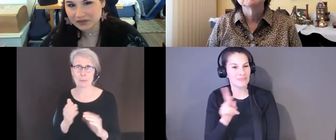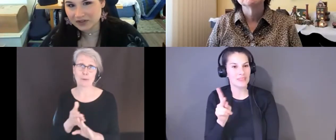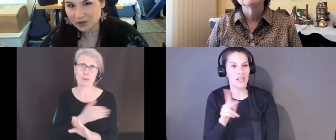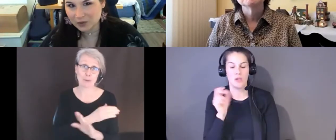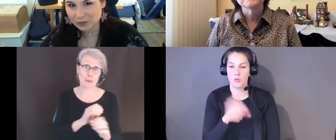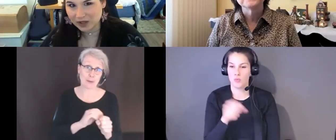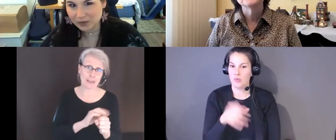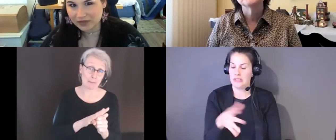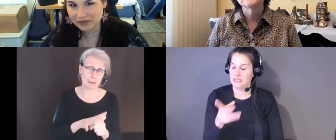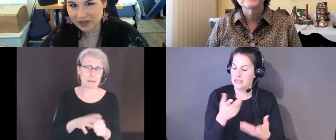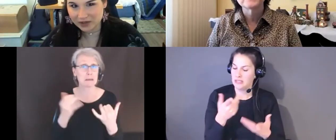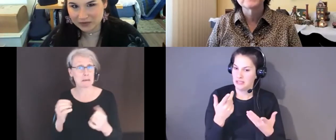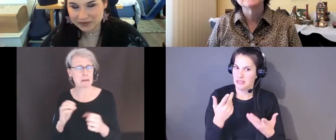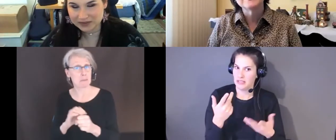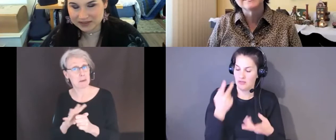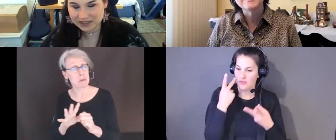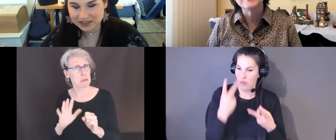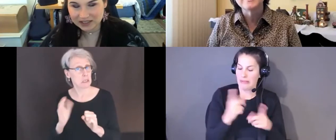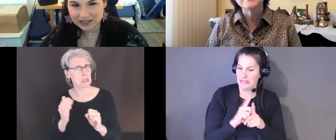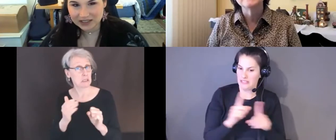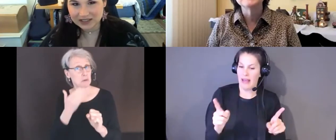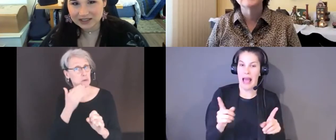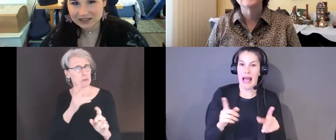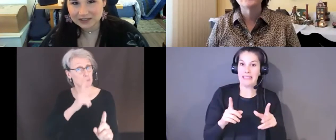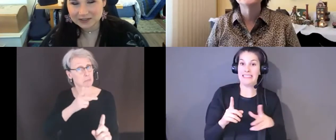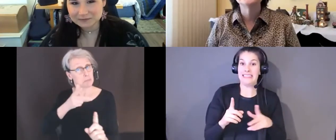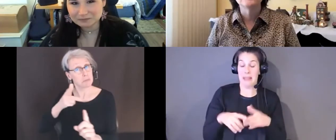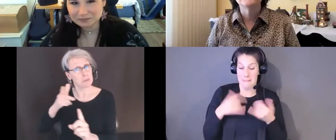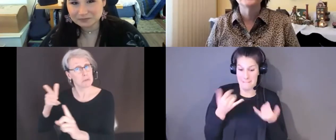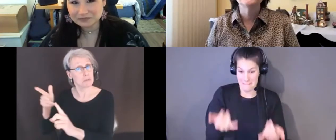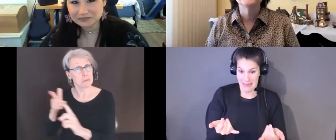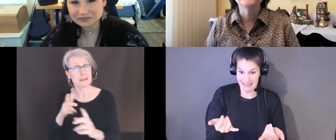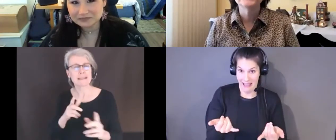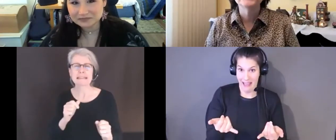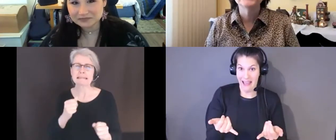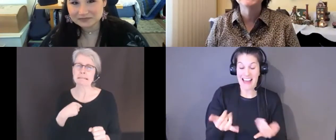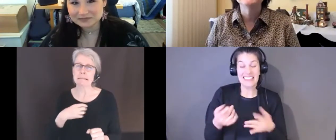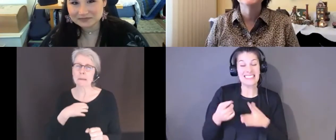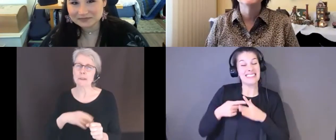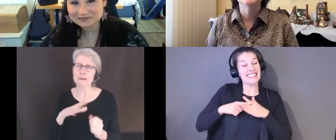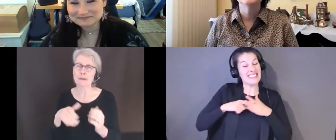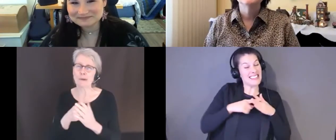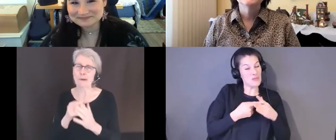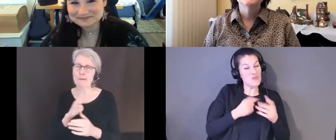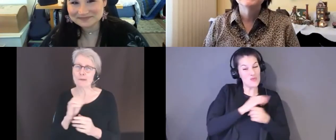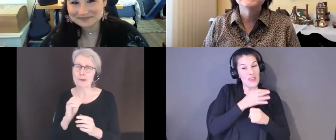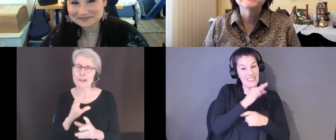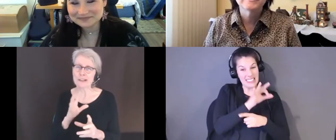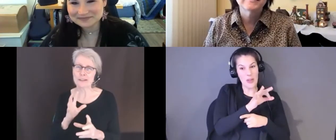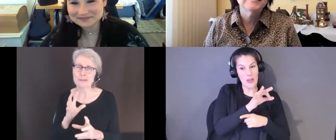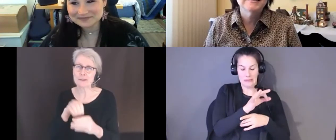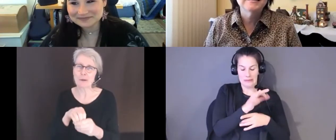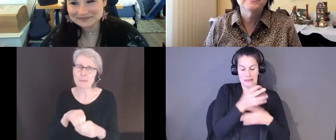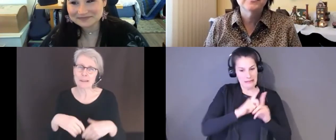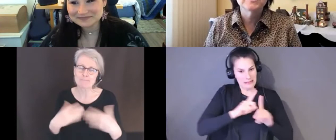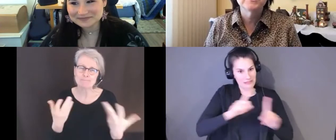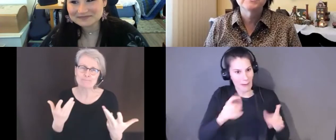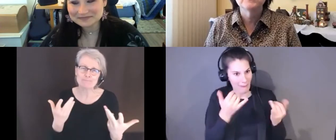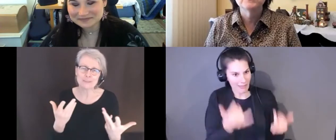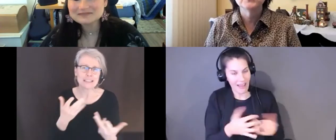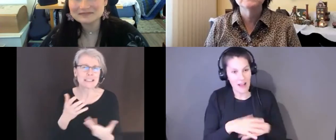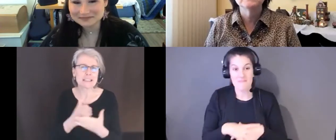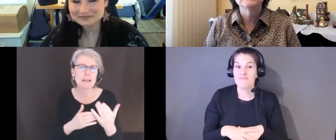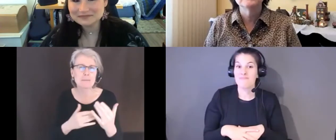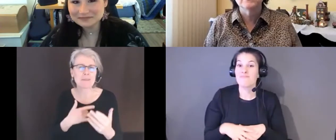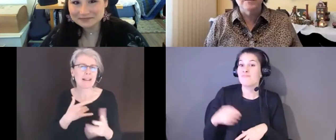like you've pivoted quite well with the videos. Yeah, I wish all 40 would participate, but they're just like I said, for some of